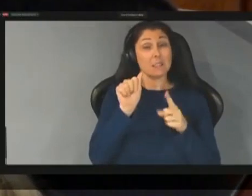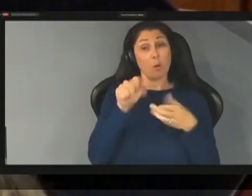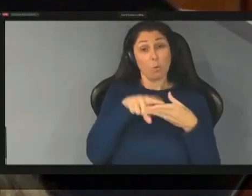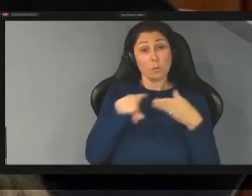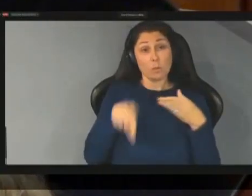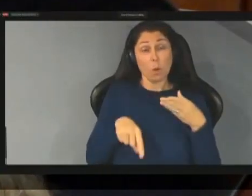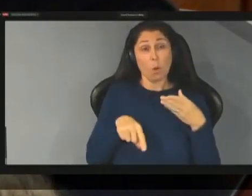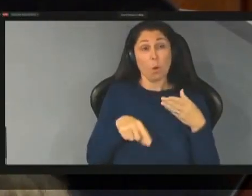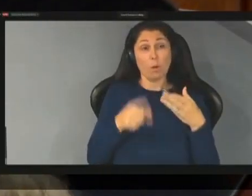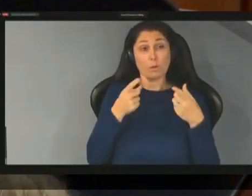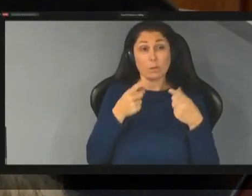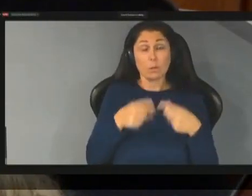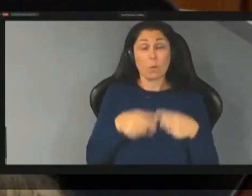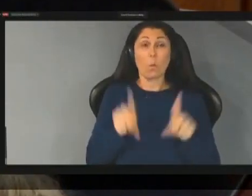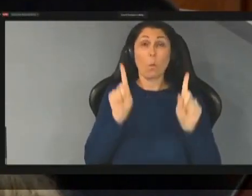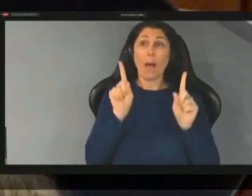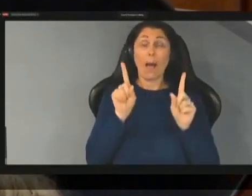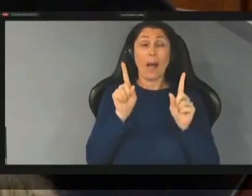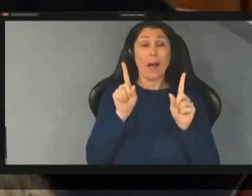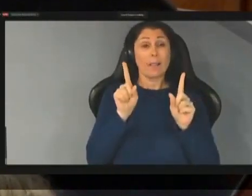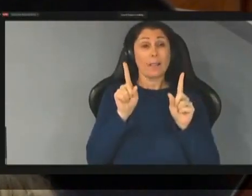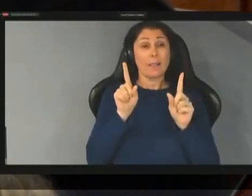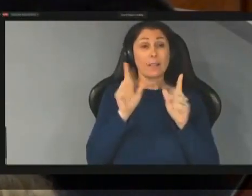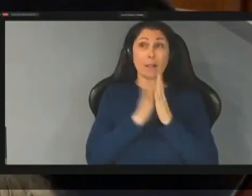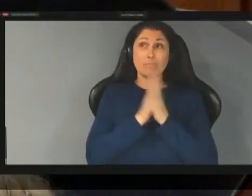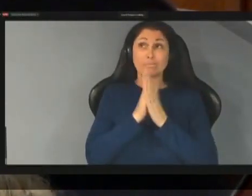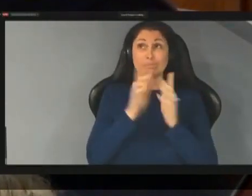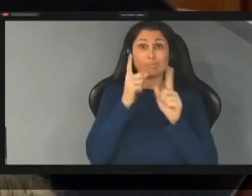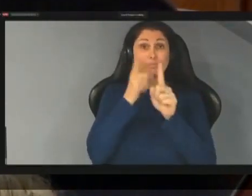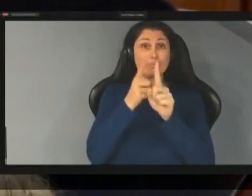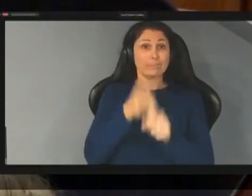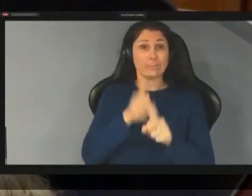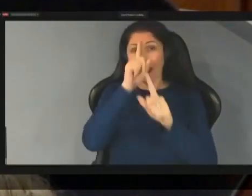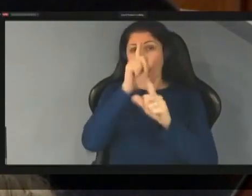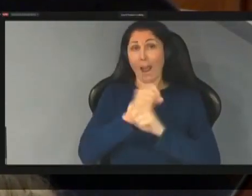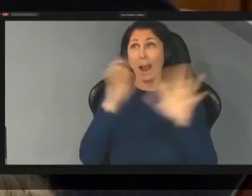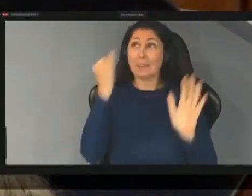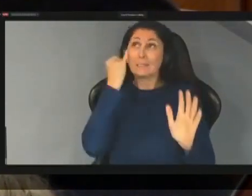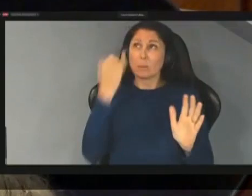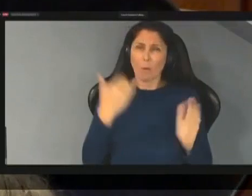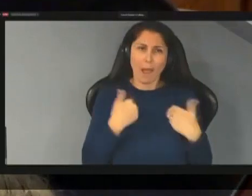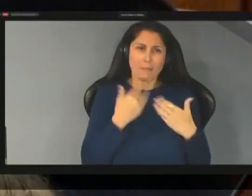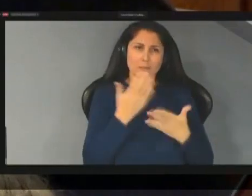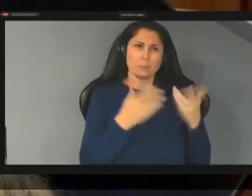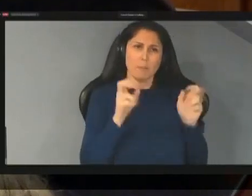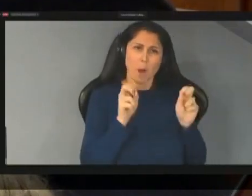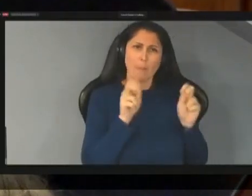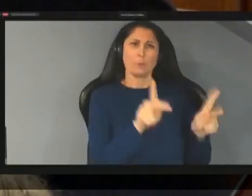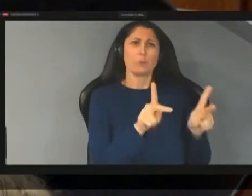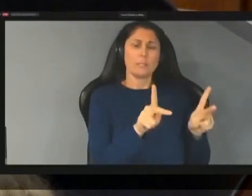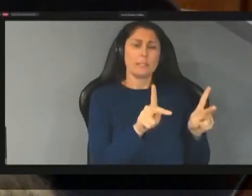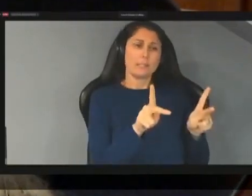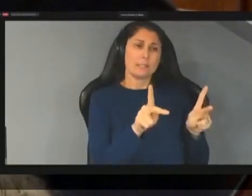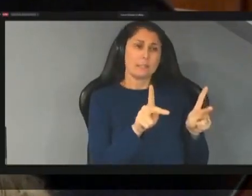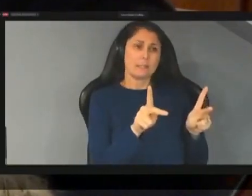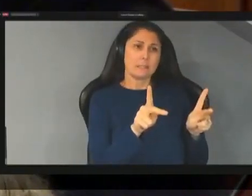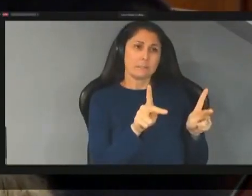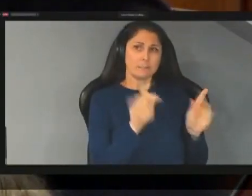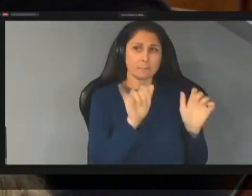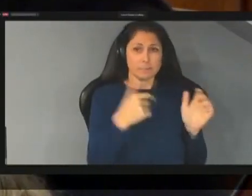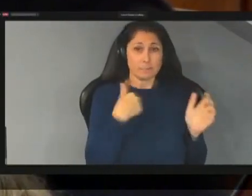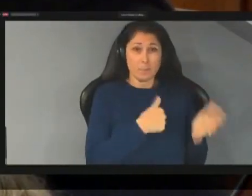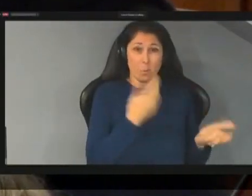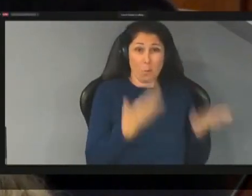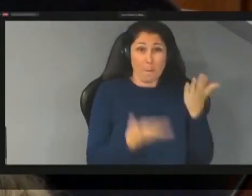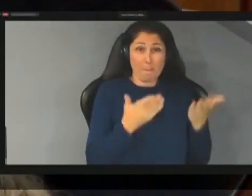while aspirationally ideal, there are some opportunities that we may be missing